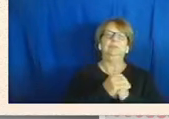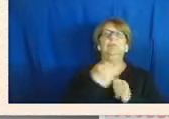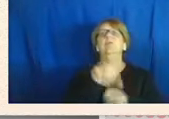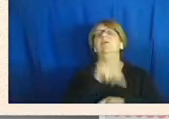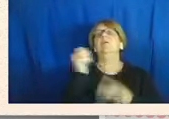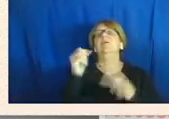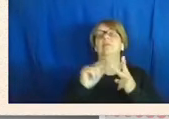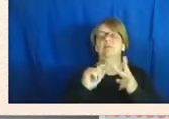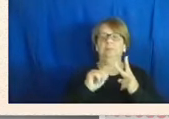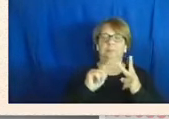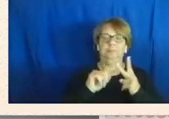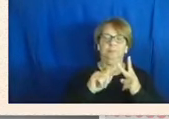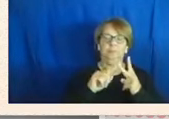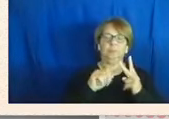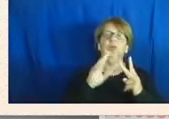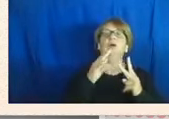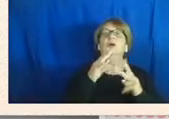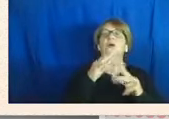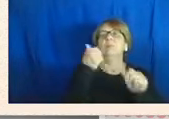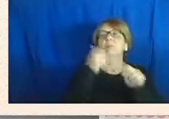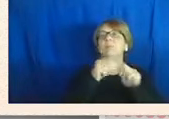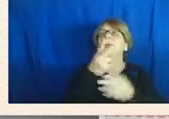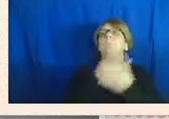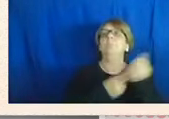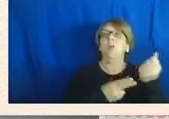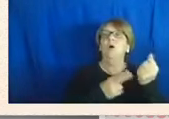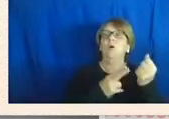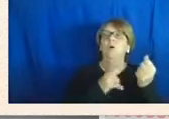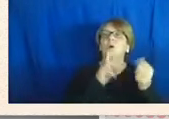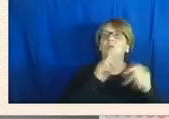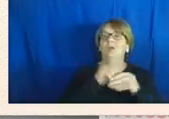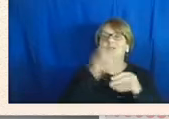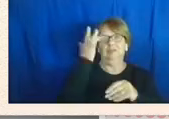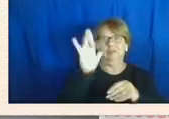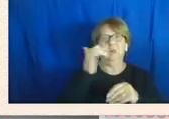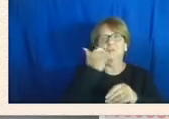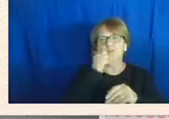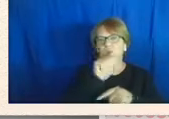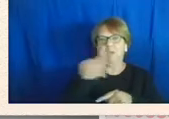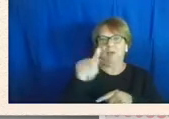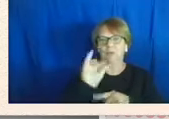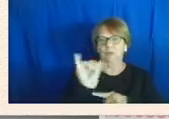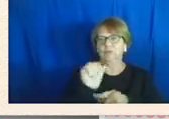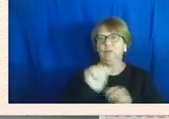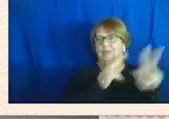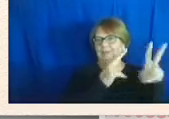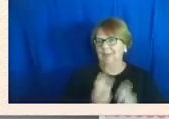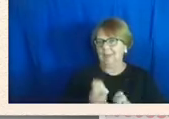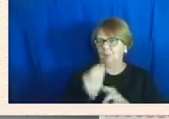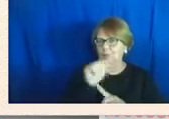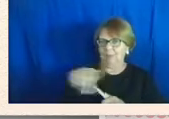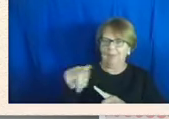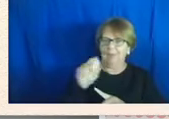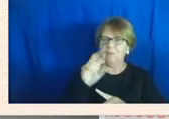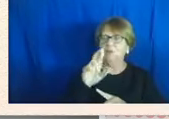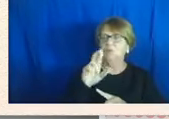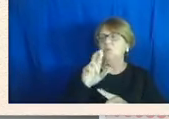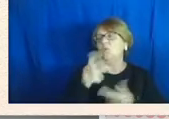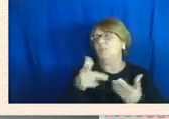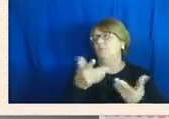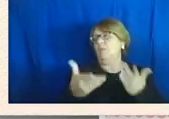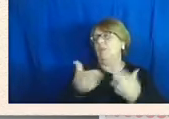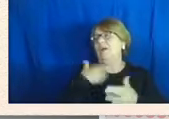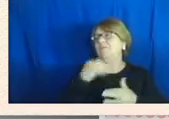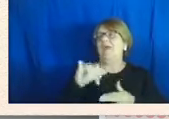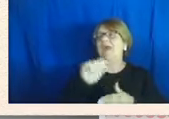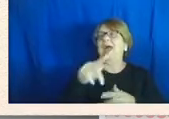is they are both available in our smartphone app as well. So if you've downloaded the app or you have it from last year, still on your phone, just open it up,